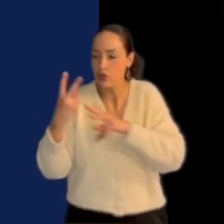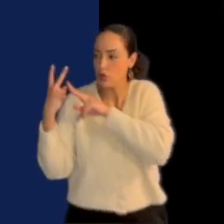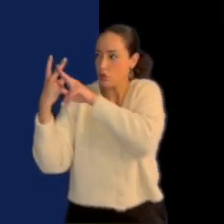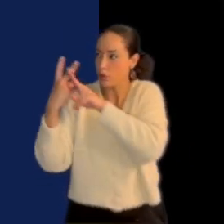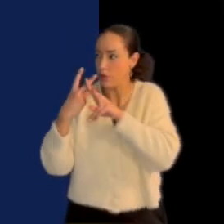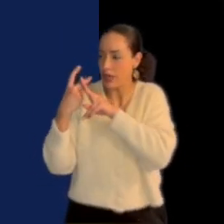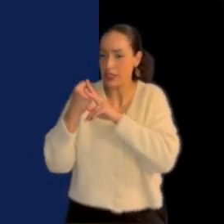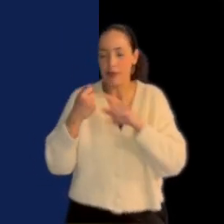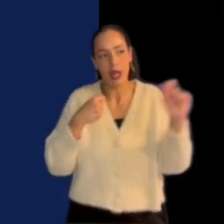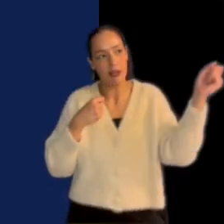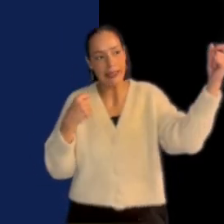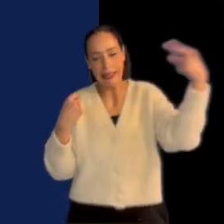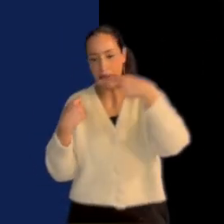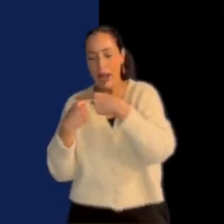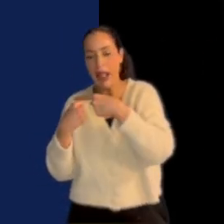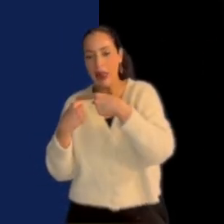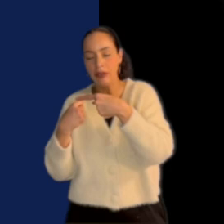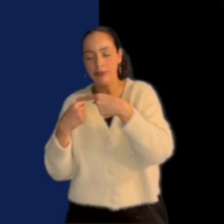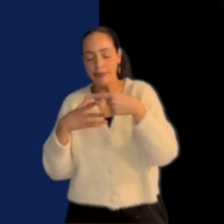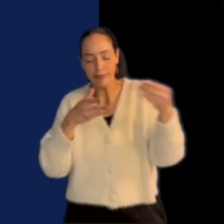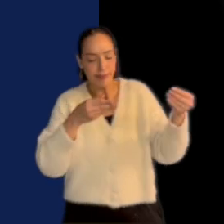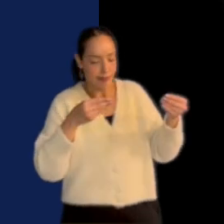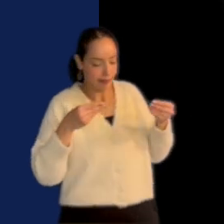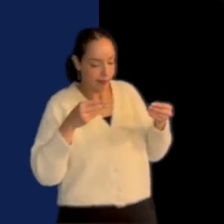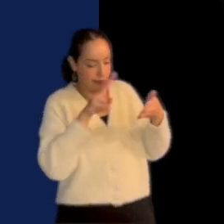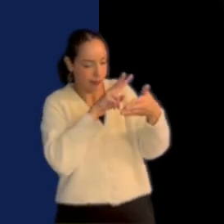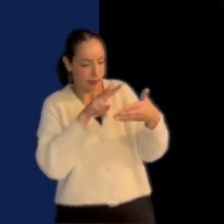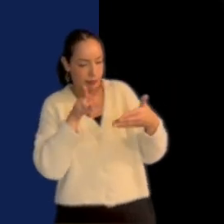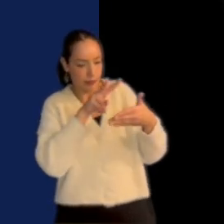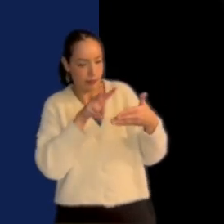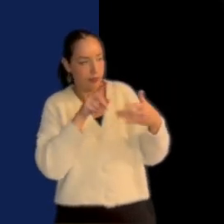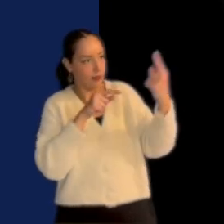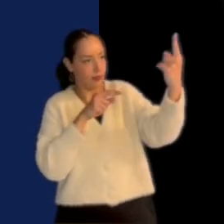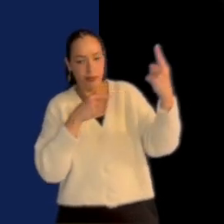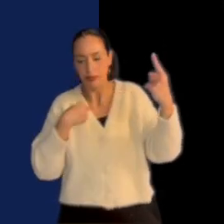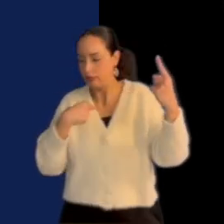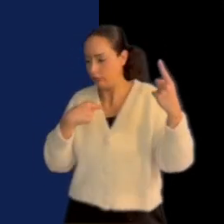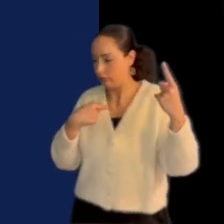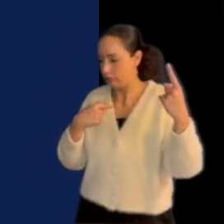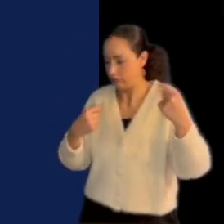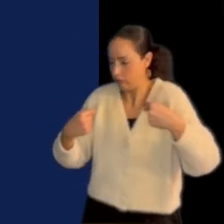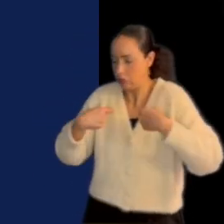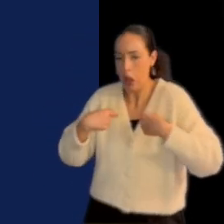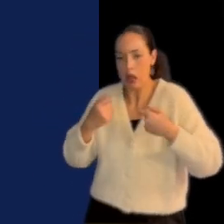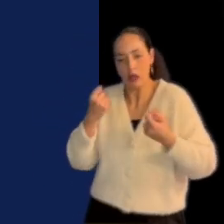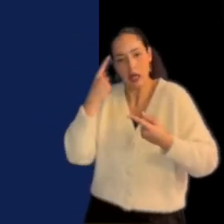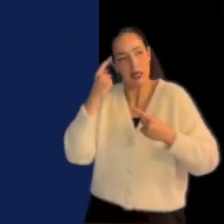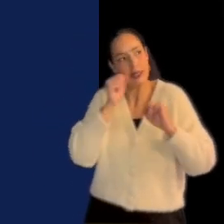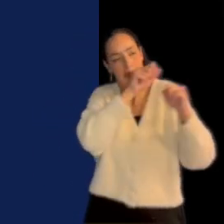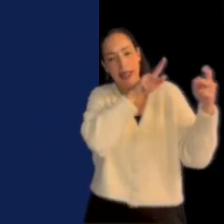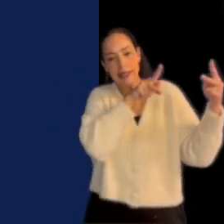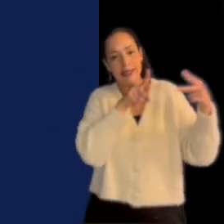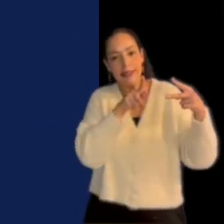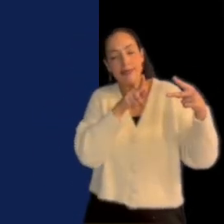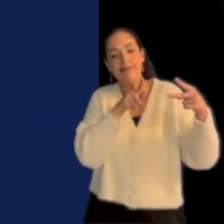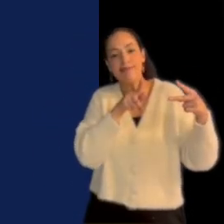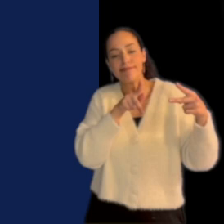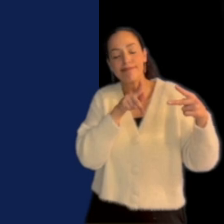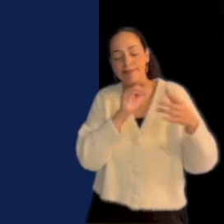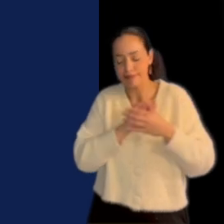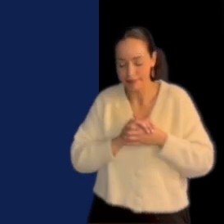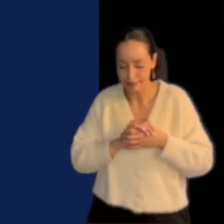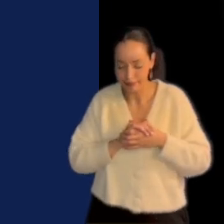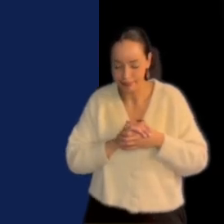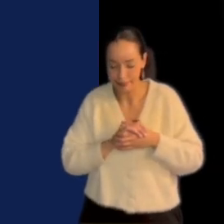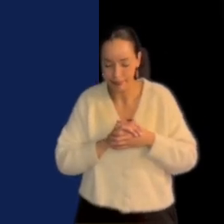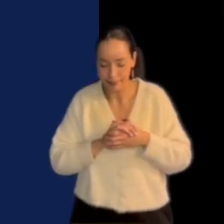Defence expressing their concern that I did not fully understand their systems, and perhaps most significantly, insisting that I required their